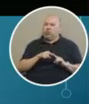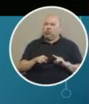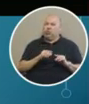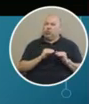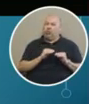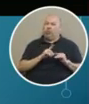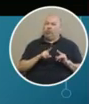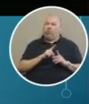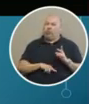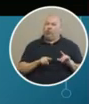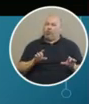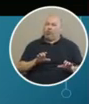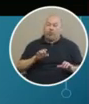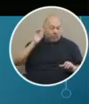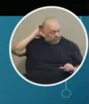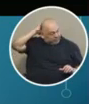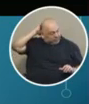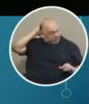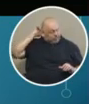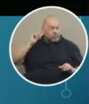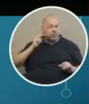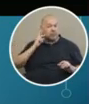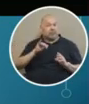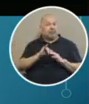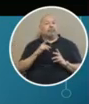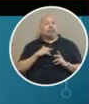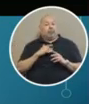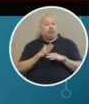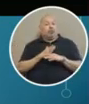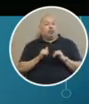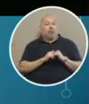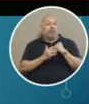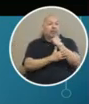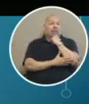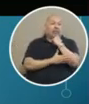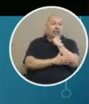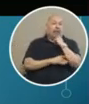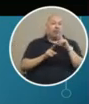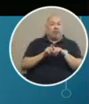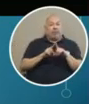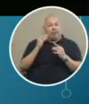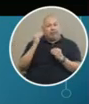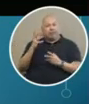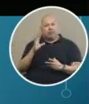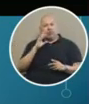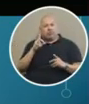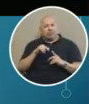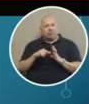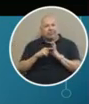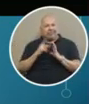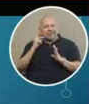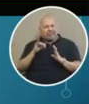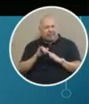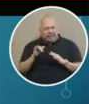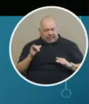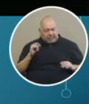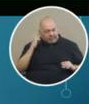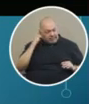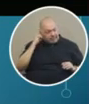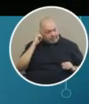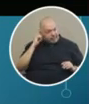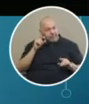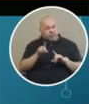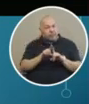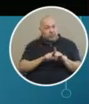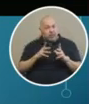about what we're doing to seed that effort in partnership with the county, and I'll let them go into that.